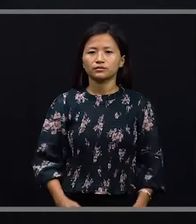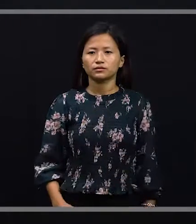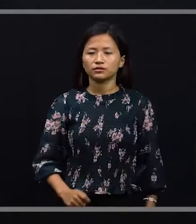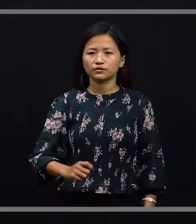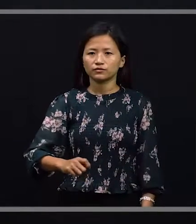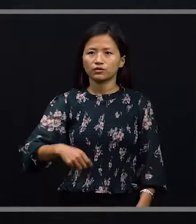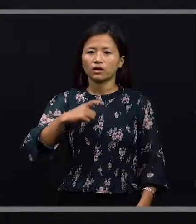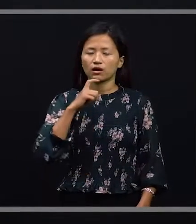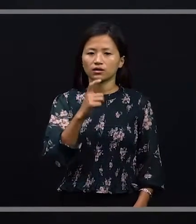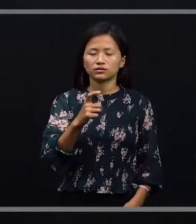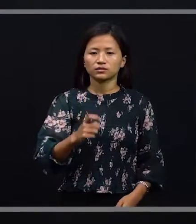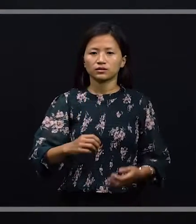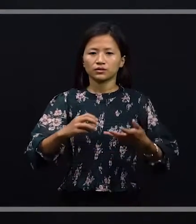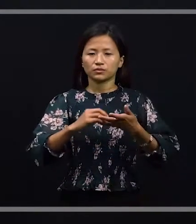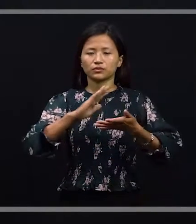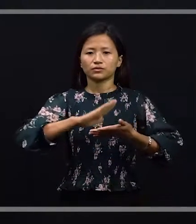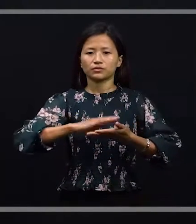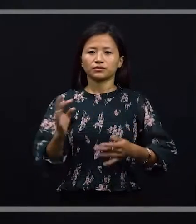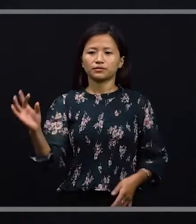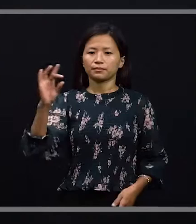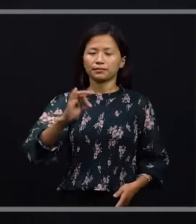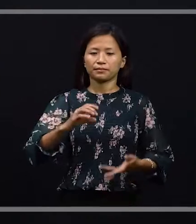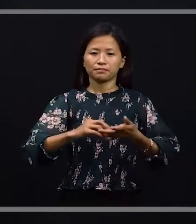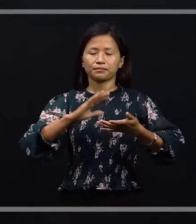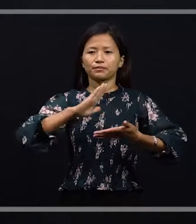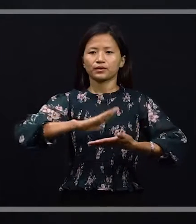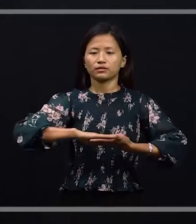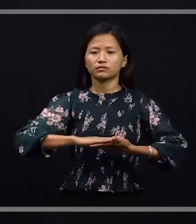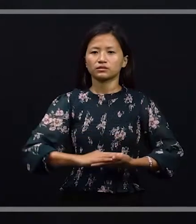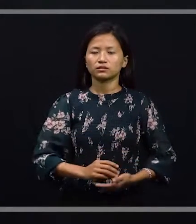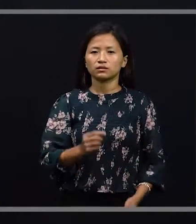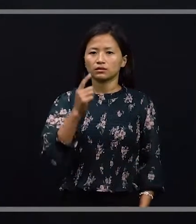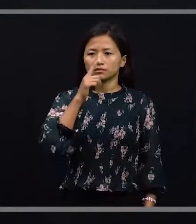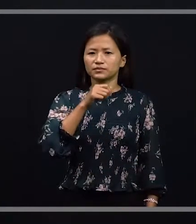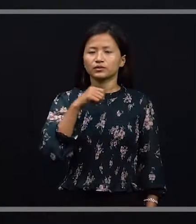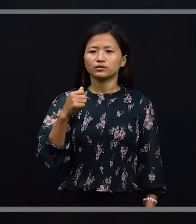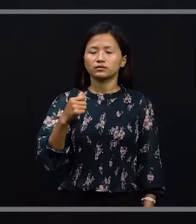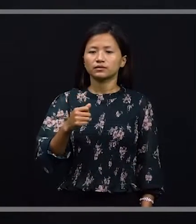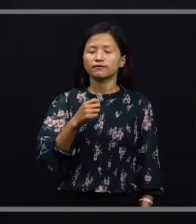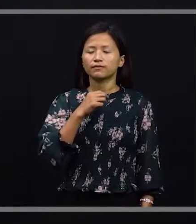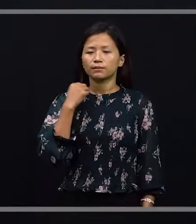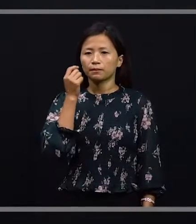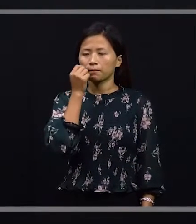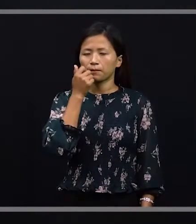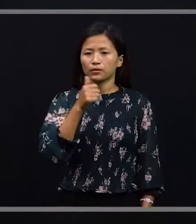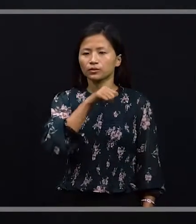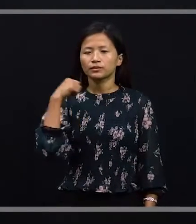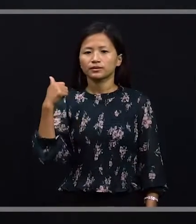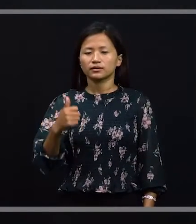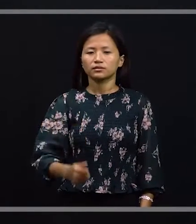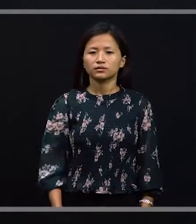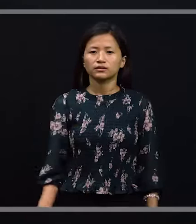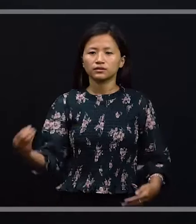enforce the Widow Remarriage Act, all right? And because of this, widows also slowly got the right to remarry, because in